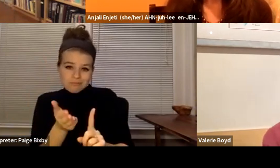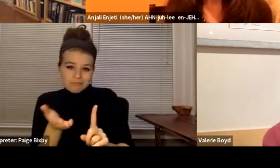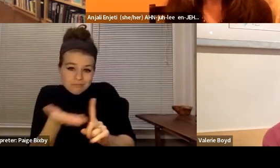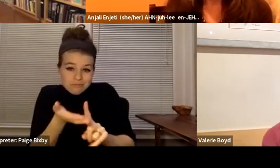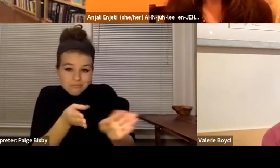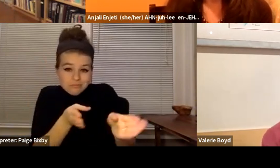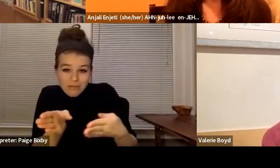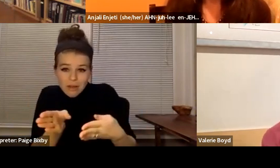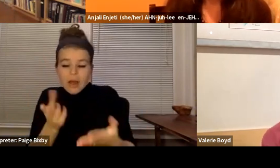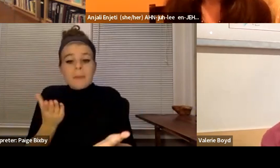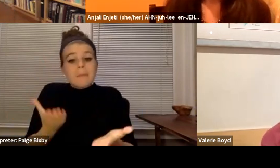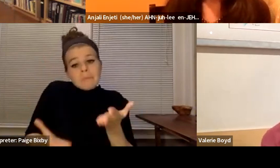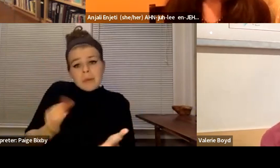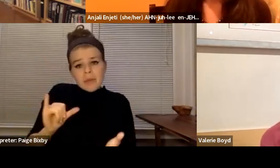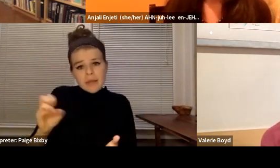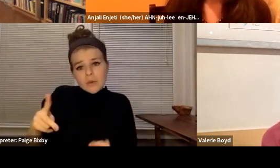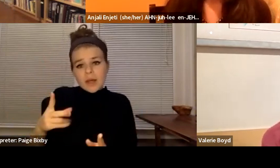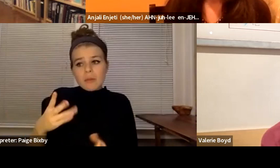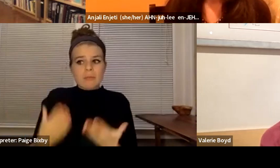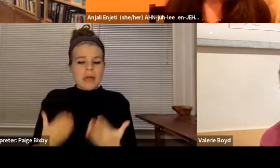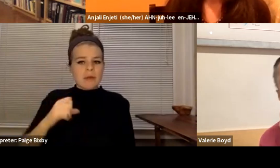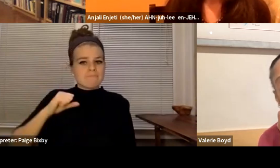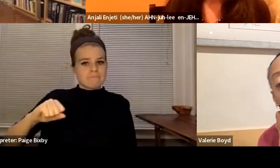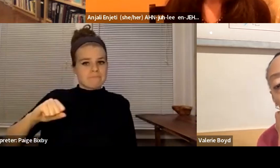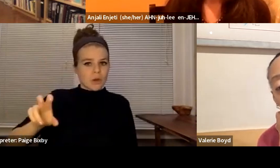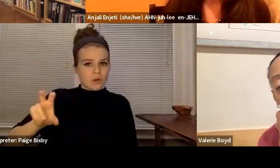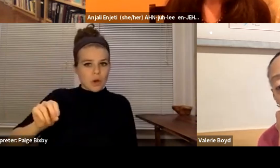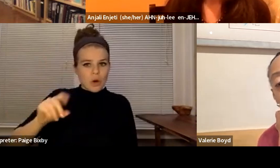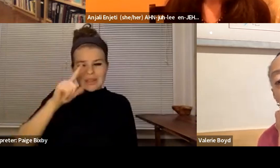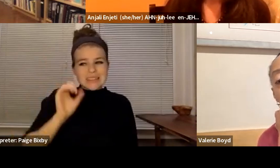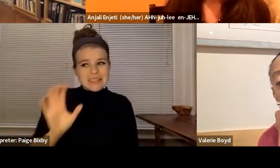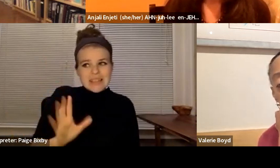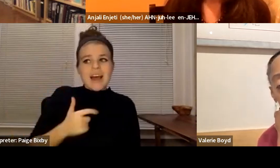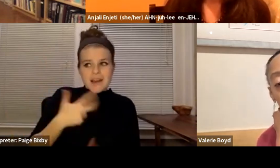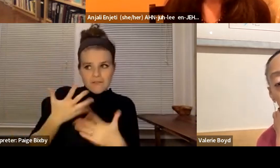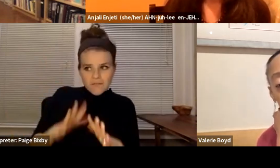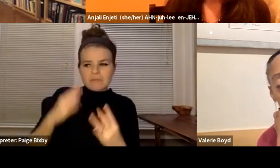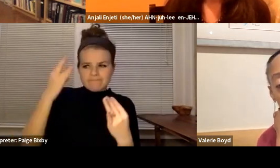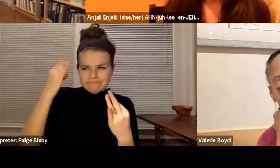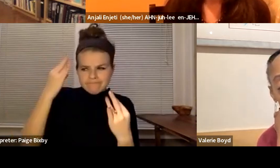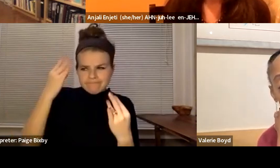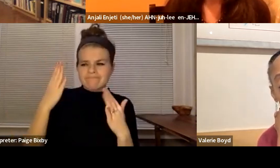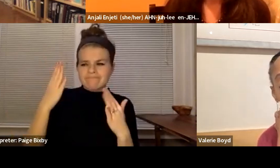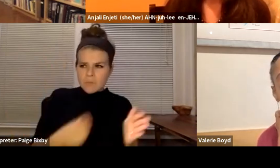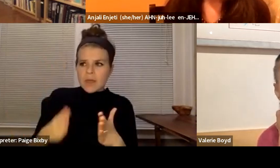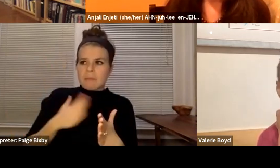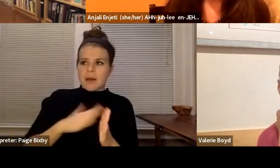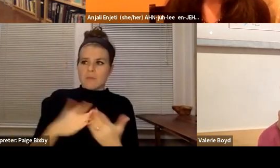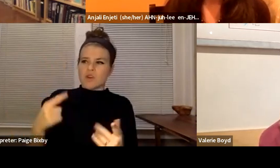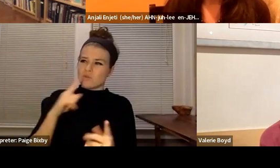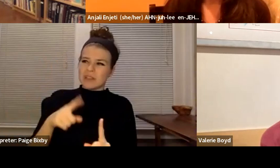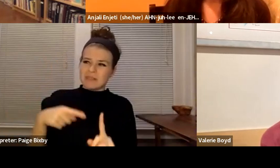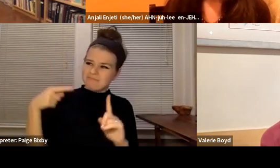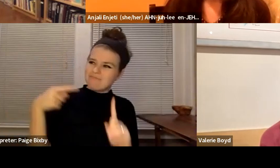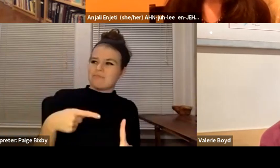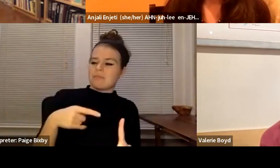you'll be open to that, but perhaps you won't, because you know, no, I've thought this through and this is what my book is. So in your